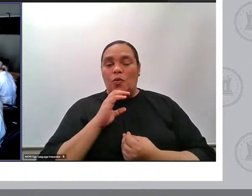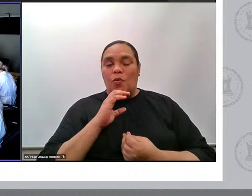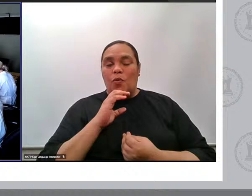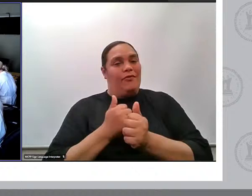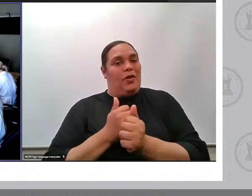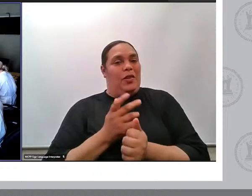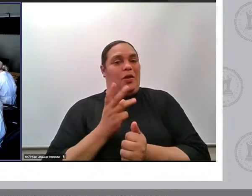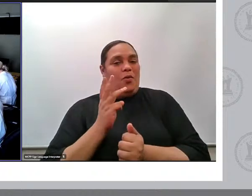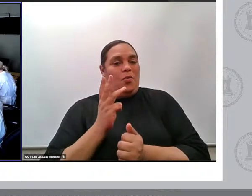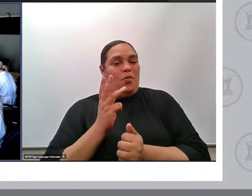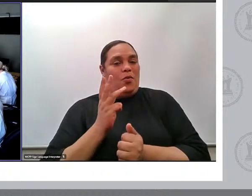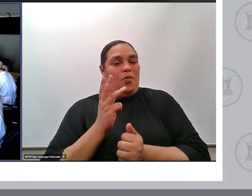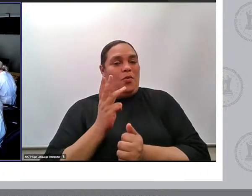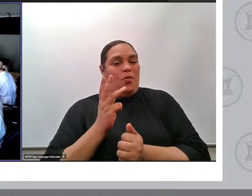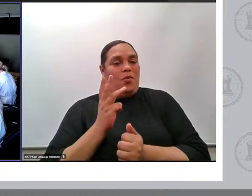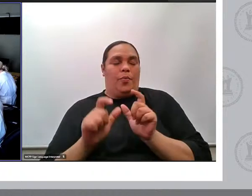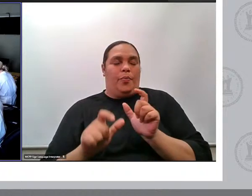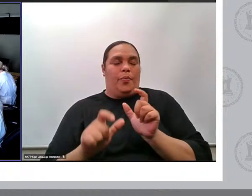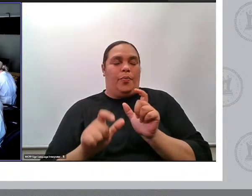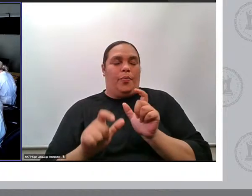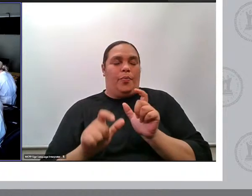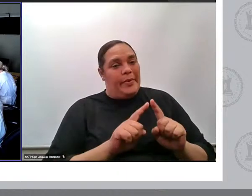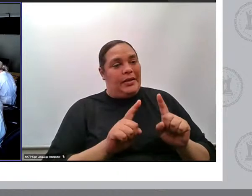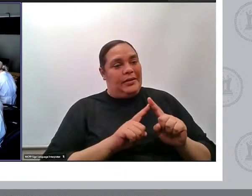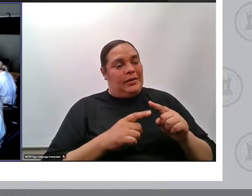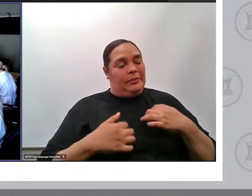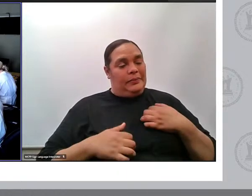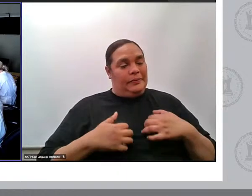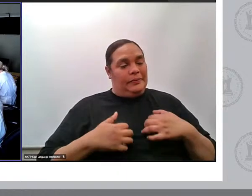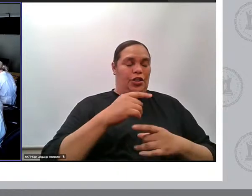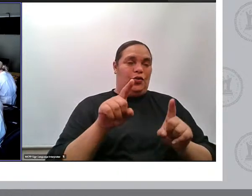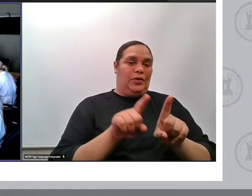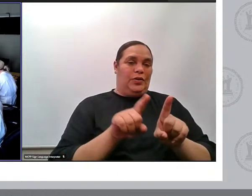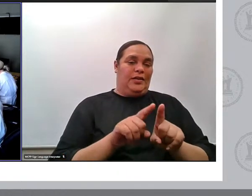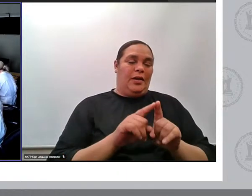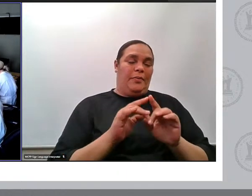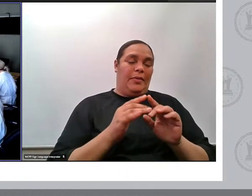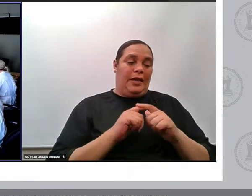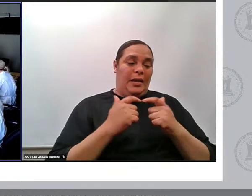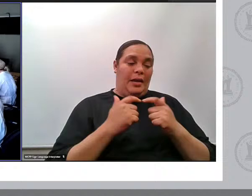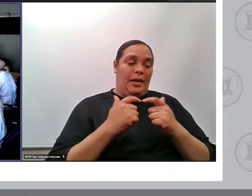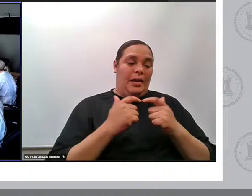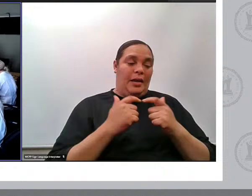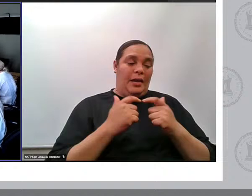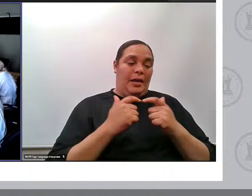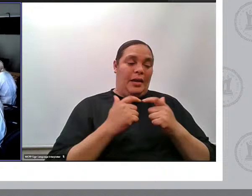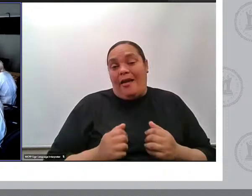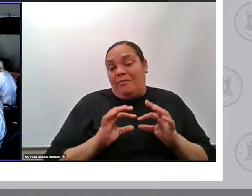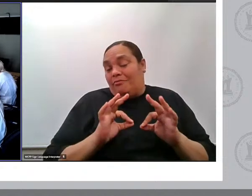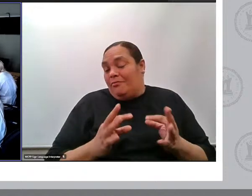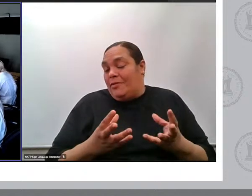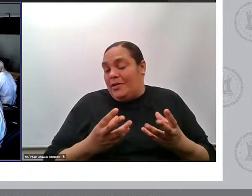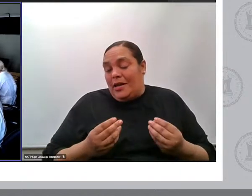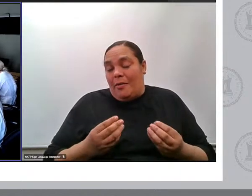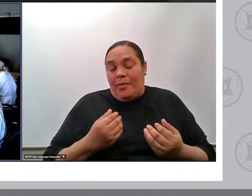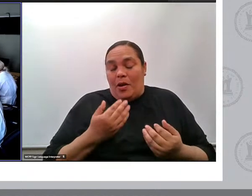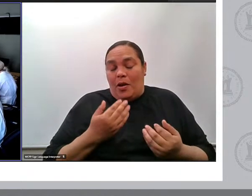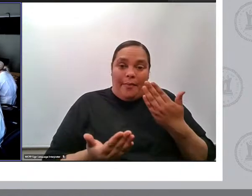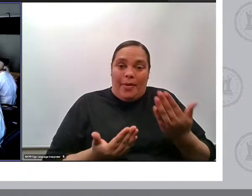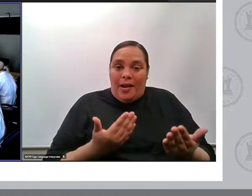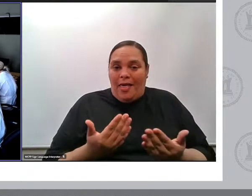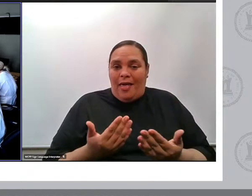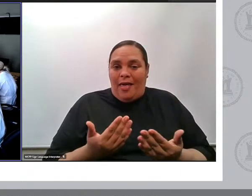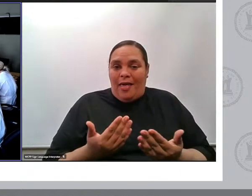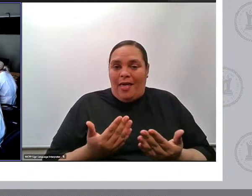with candidates. We also have the same interest as the committee in terms of having a suitable number of applicants that